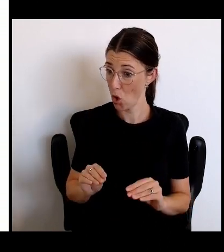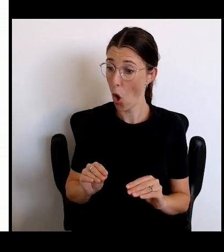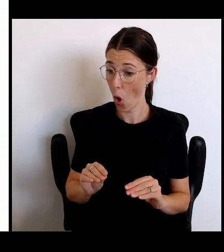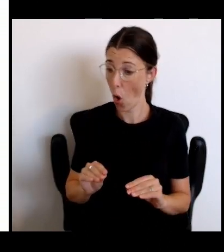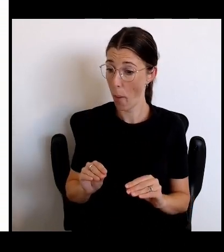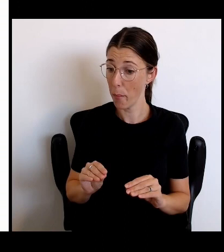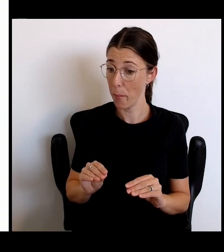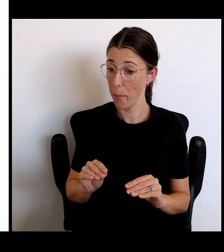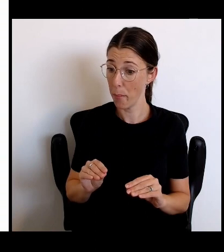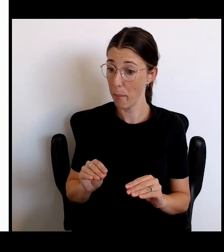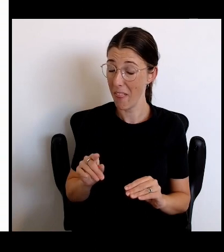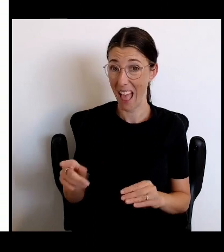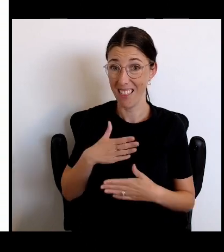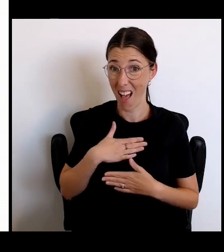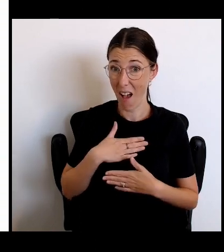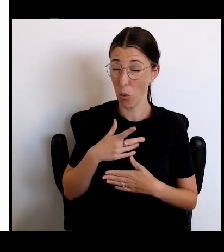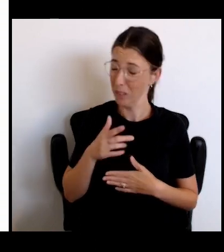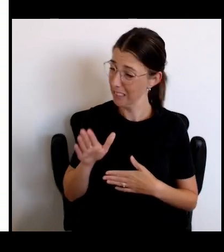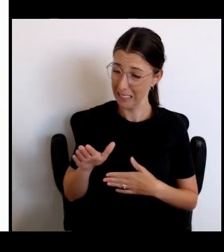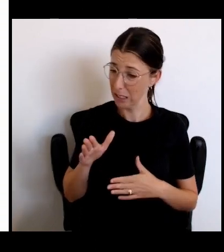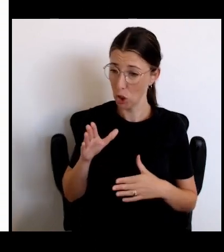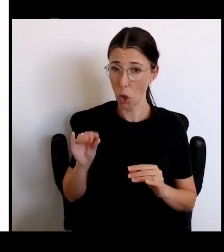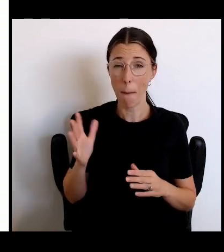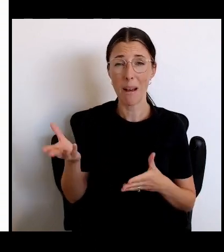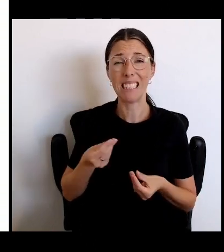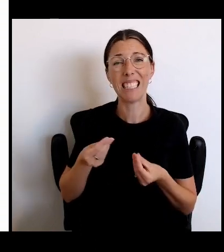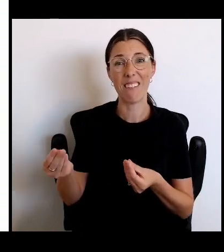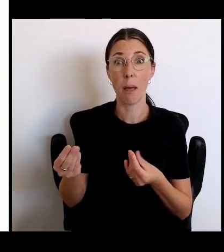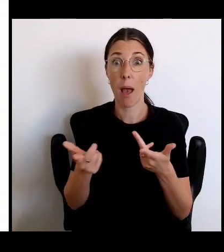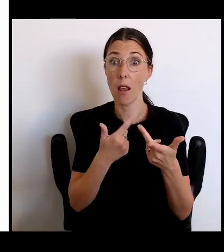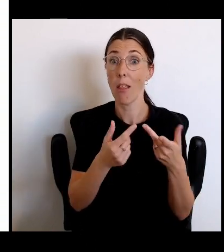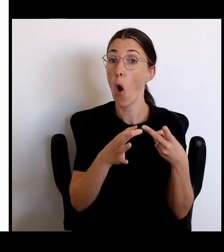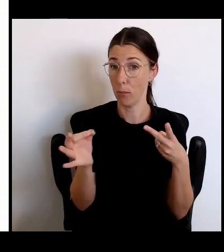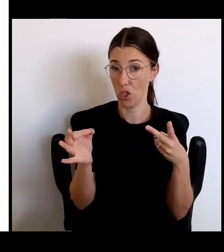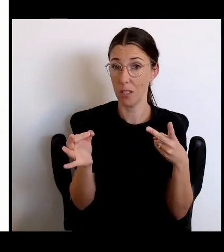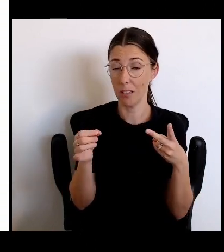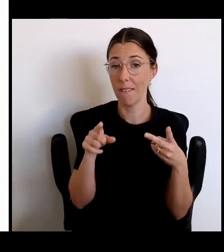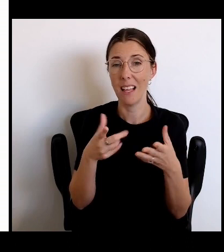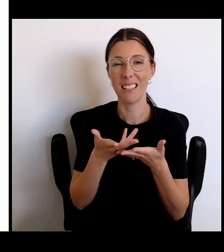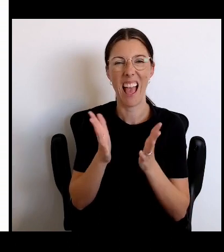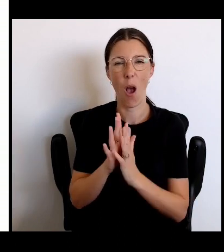as an alternative, needs to be part of the thinking behind our message framing.